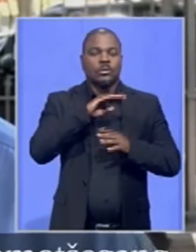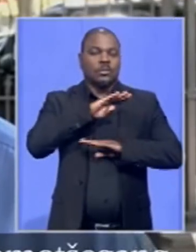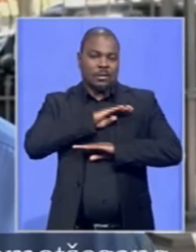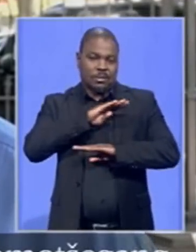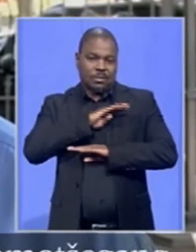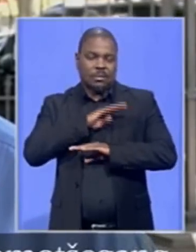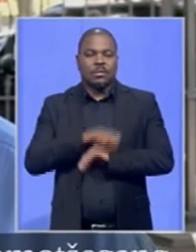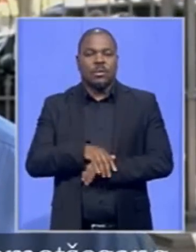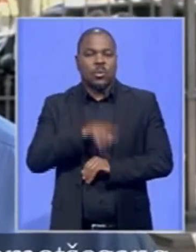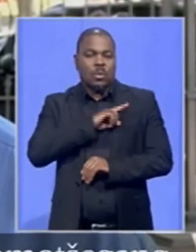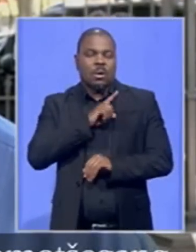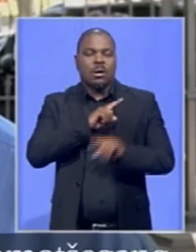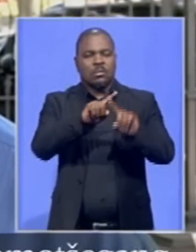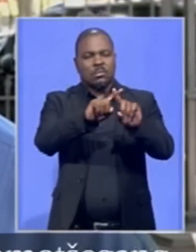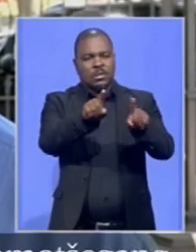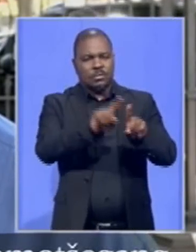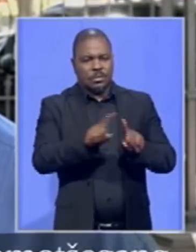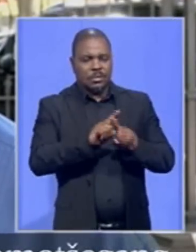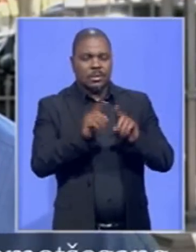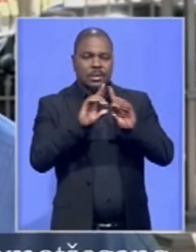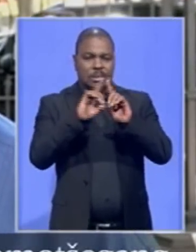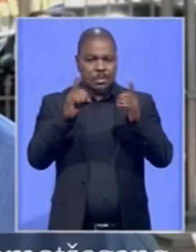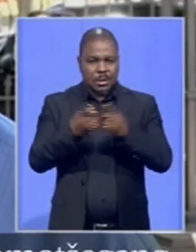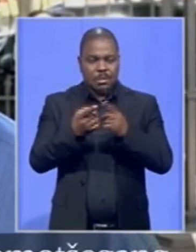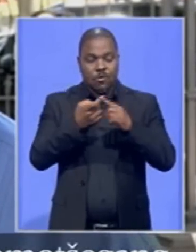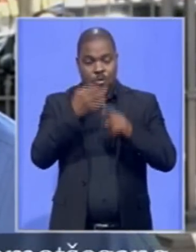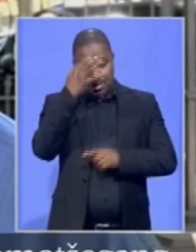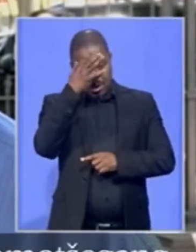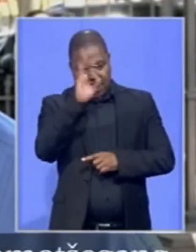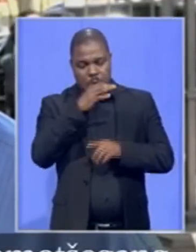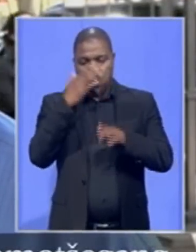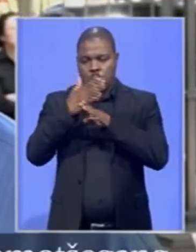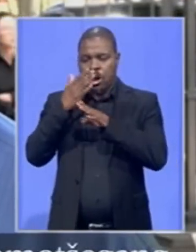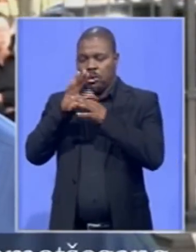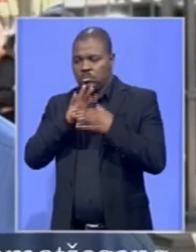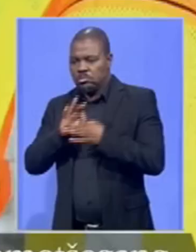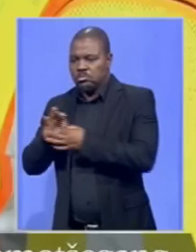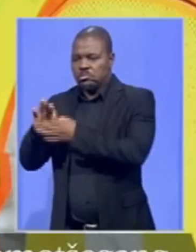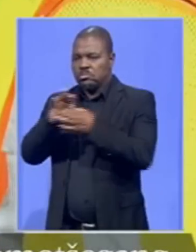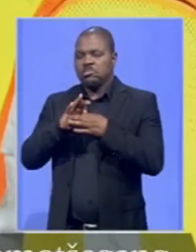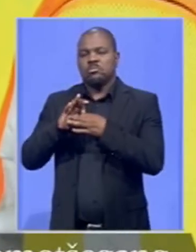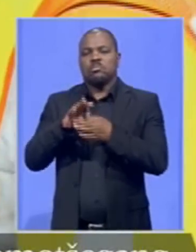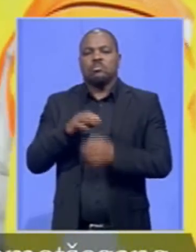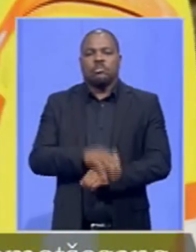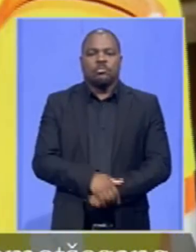the different departments of government have come together to respond.